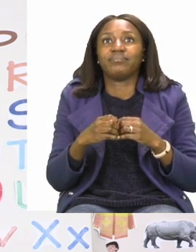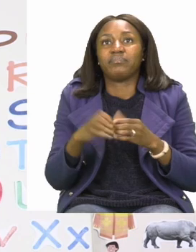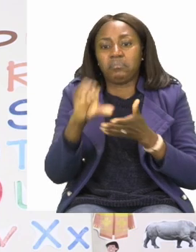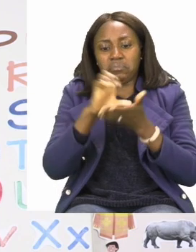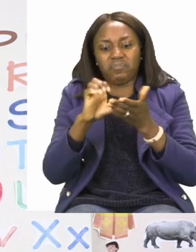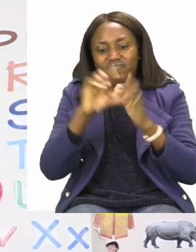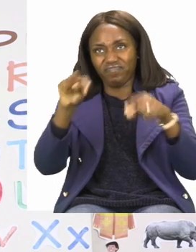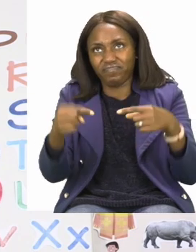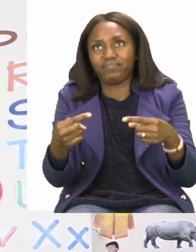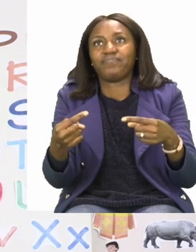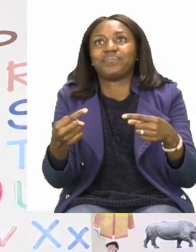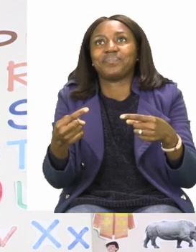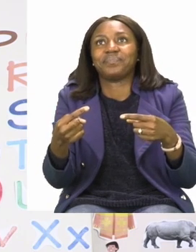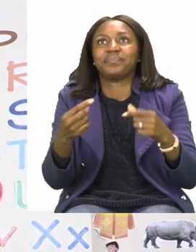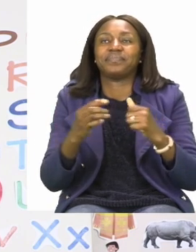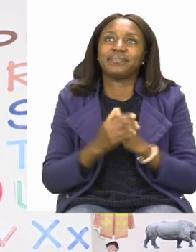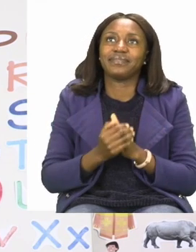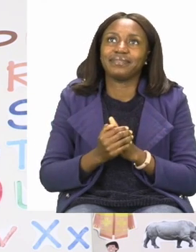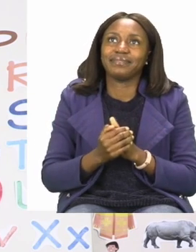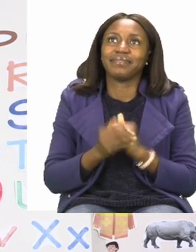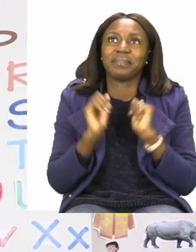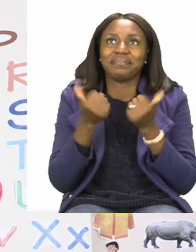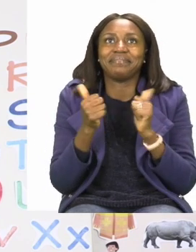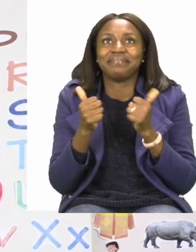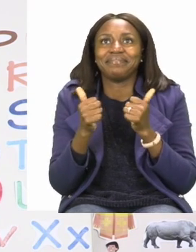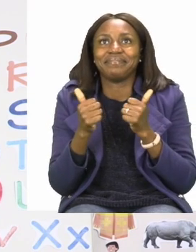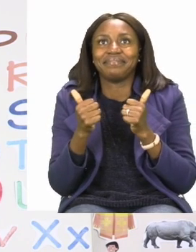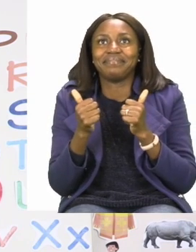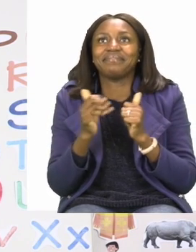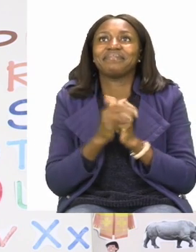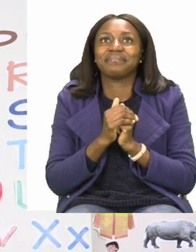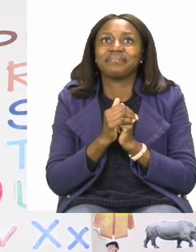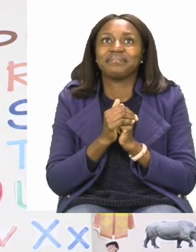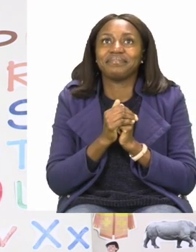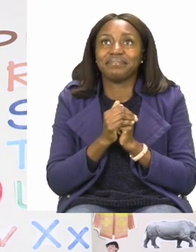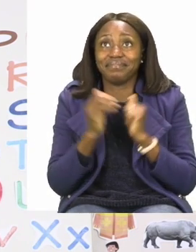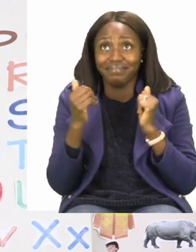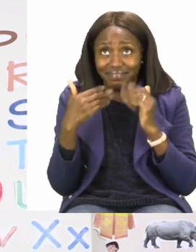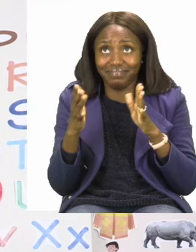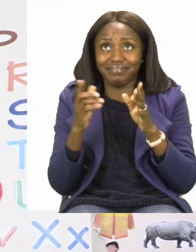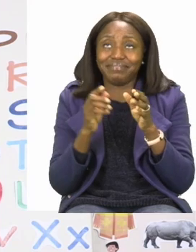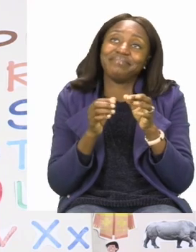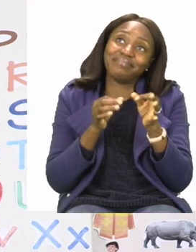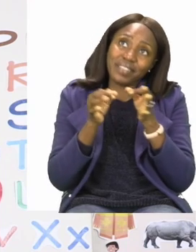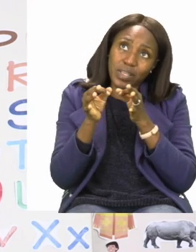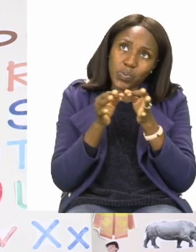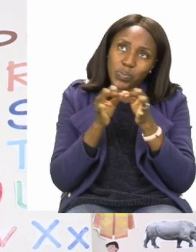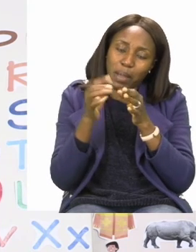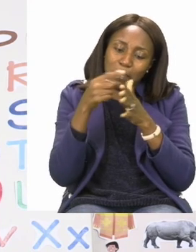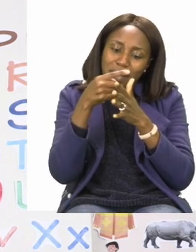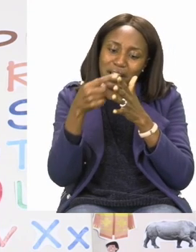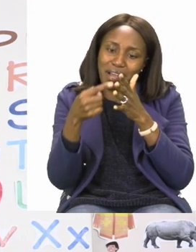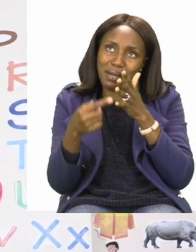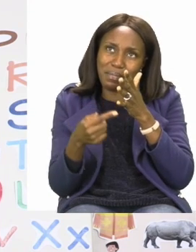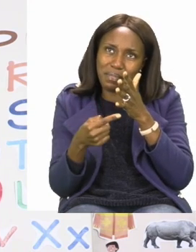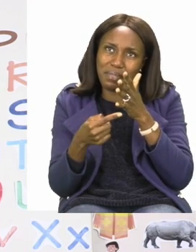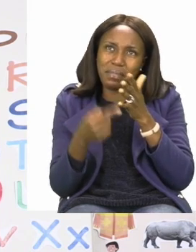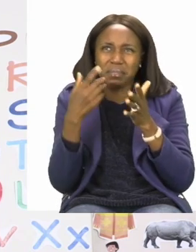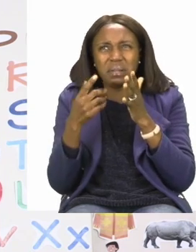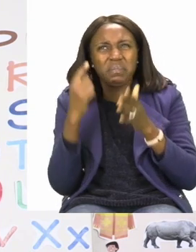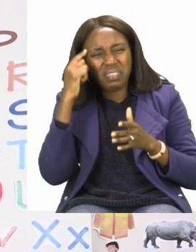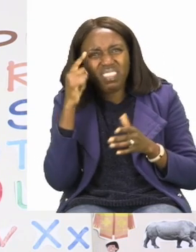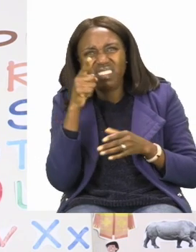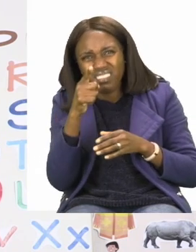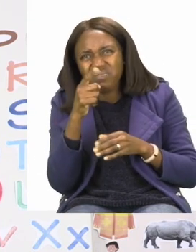rubbish. Well done. Now, let's discuss the words that we seem to maybe